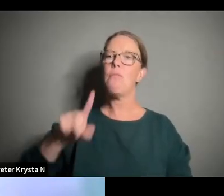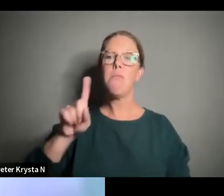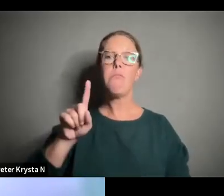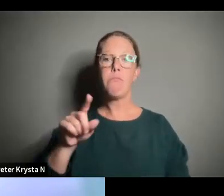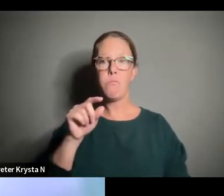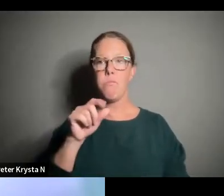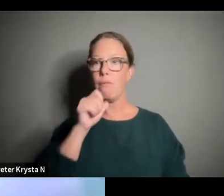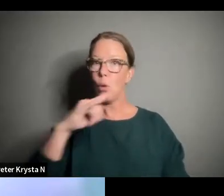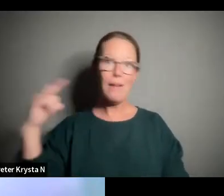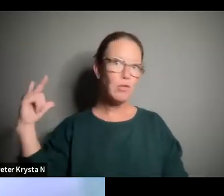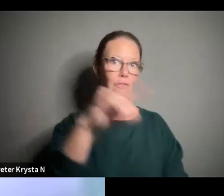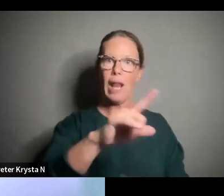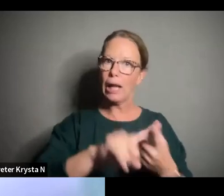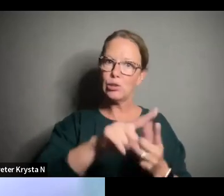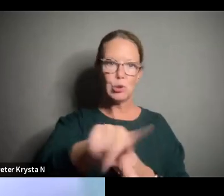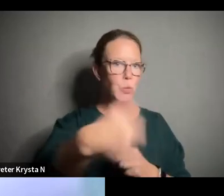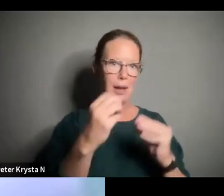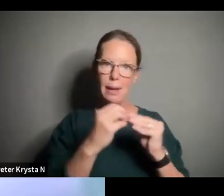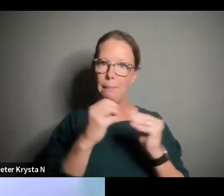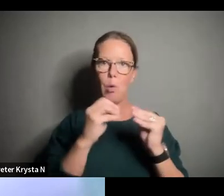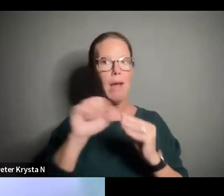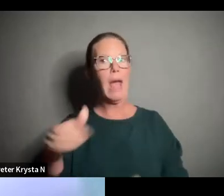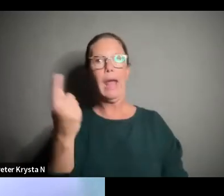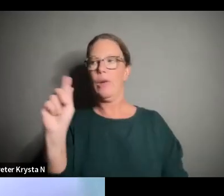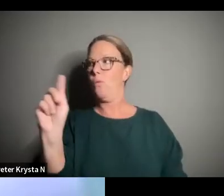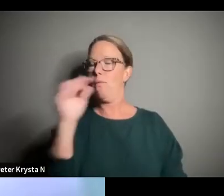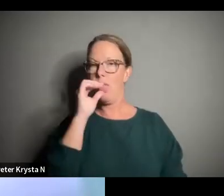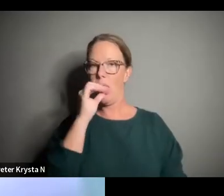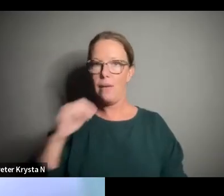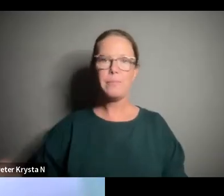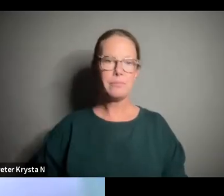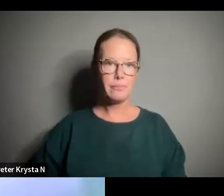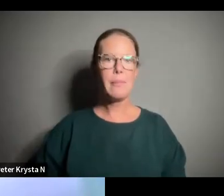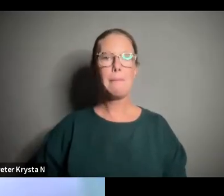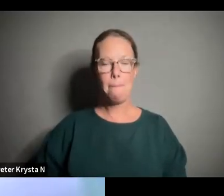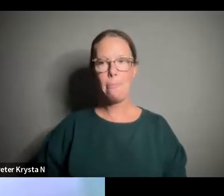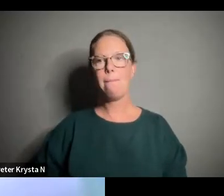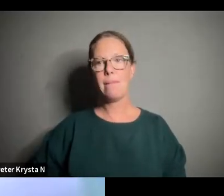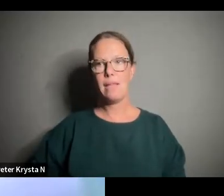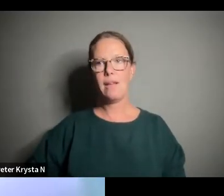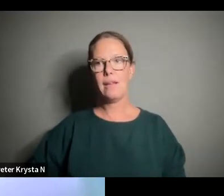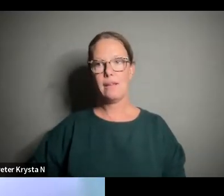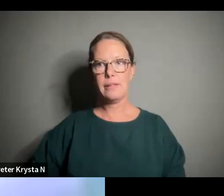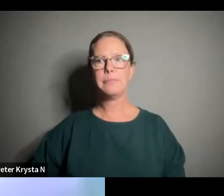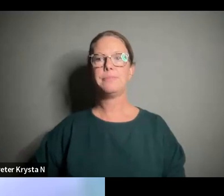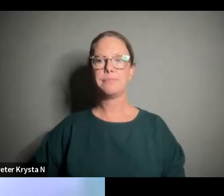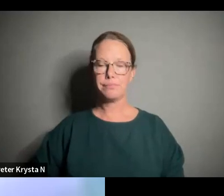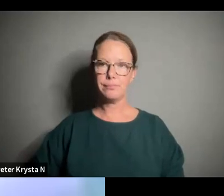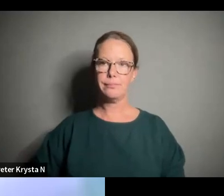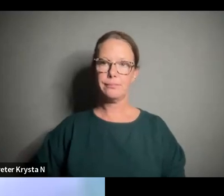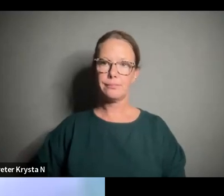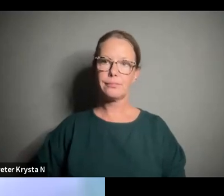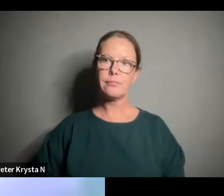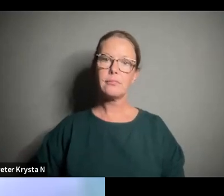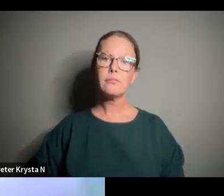have to fly people to your facility anymore. Somebody could get it wherever they are. So that's a wonderful thing. But